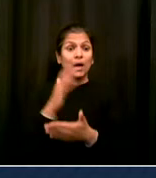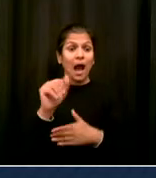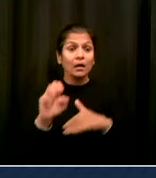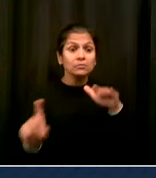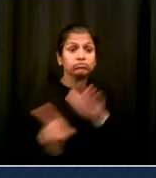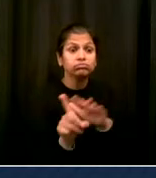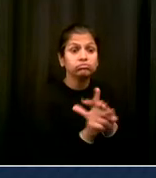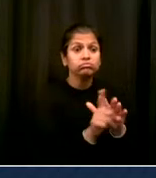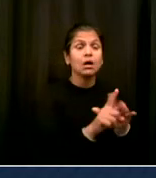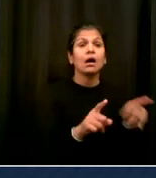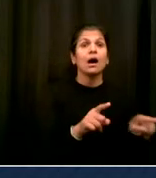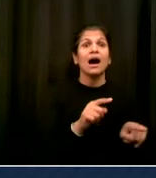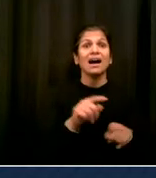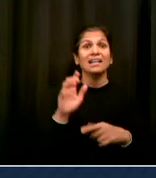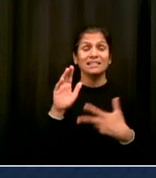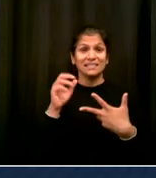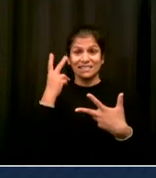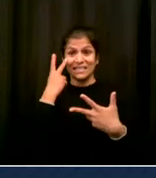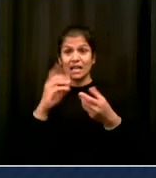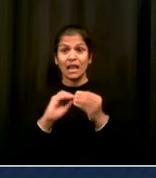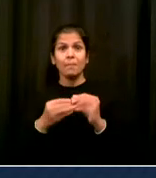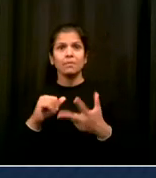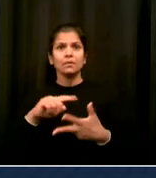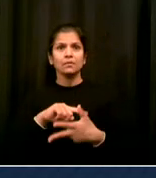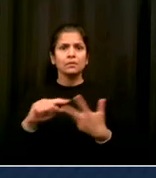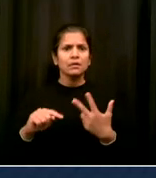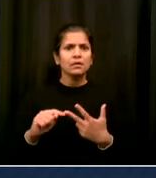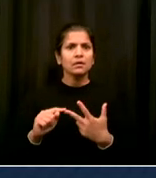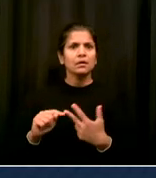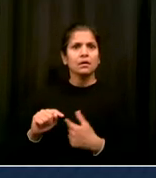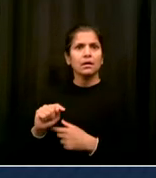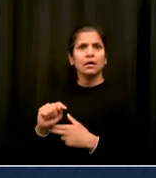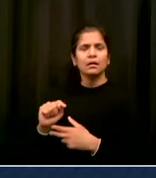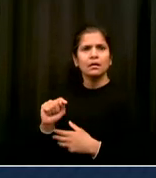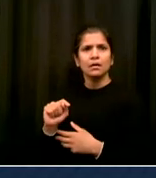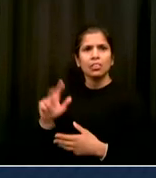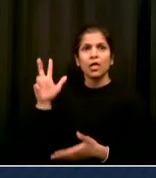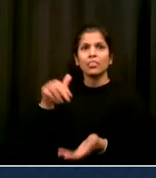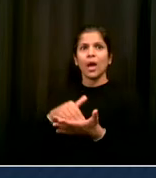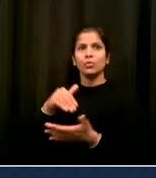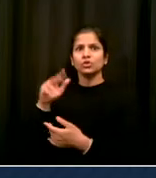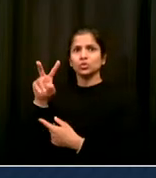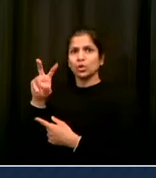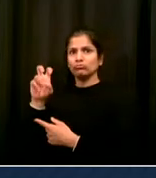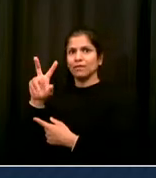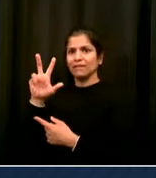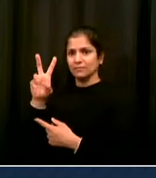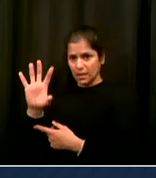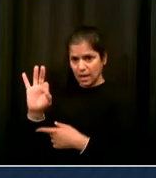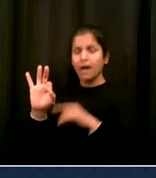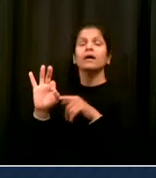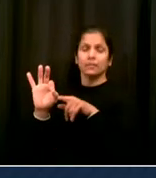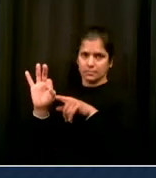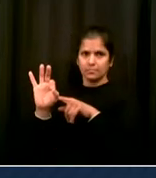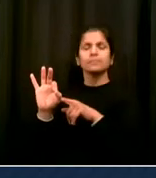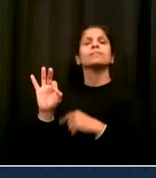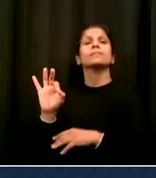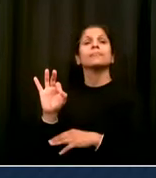And number three, percentage of New York City residents testing positive for COVID-19, 7-day rolling average, very high number